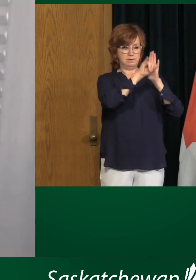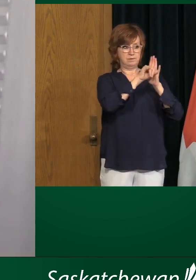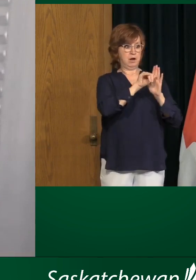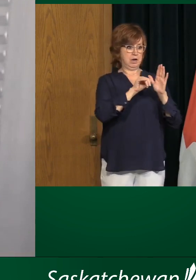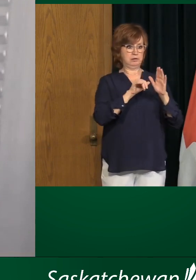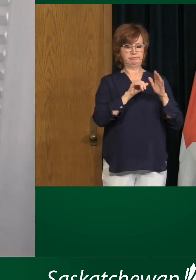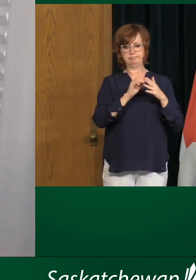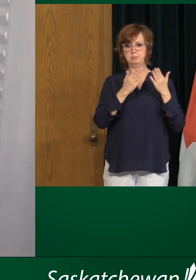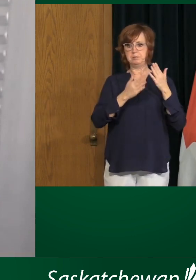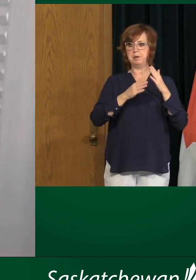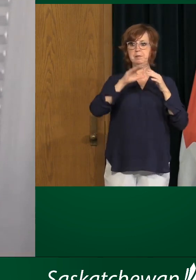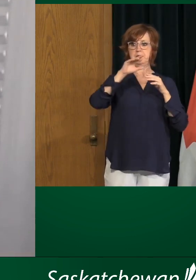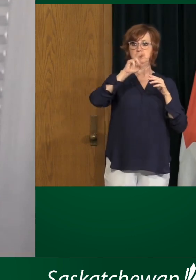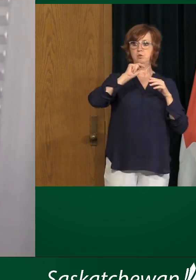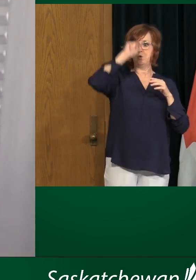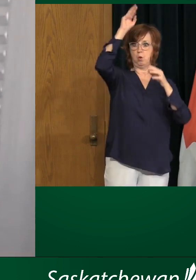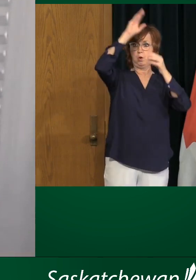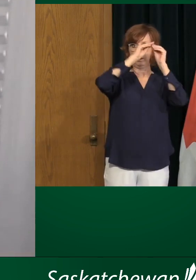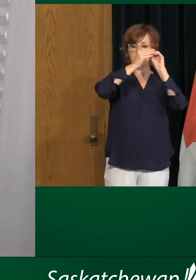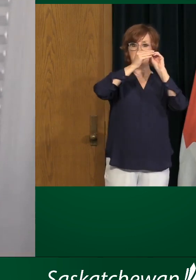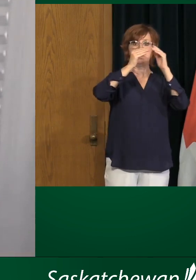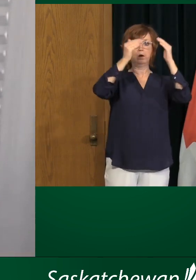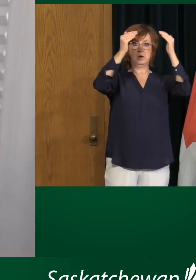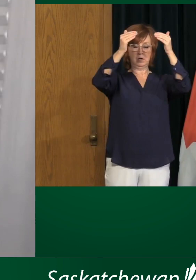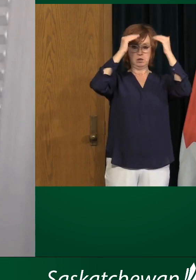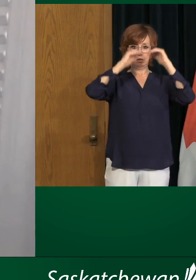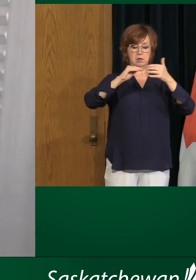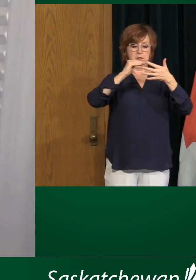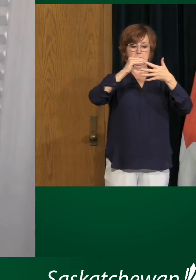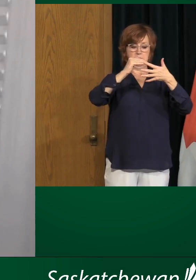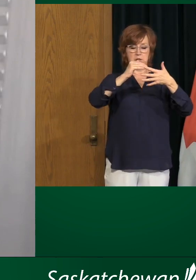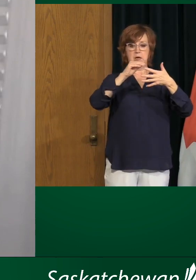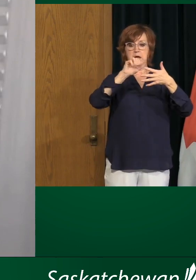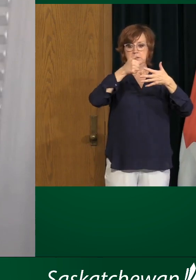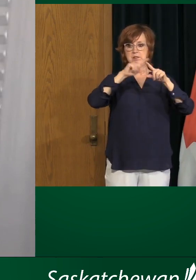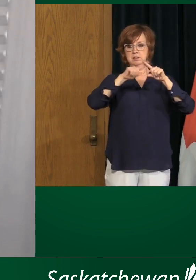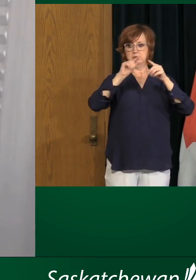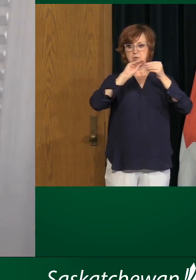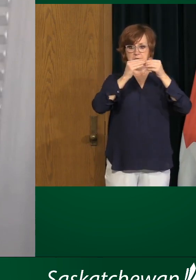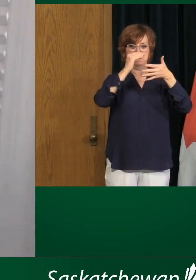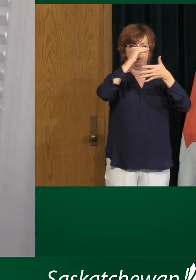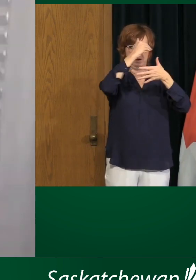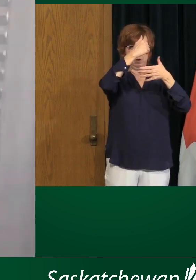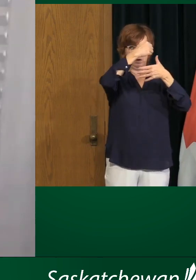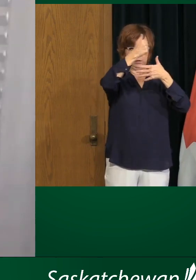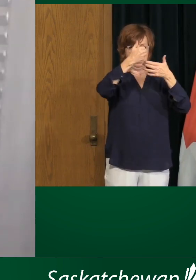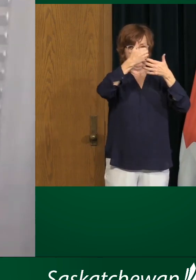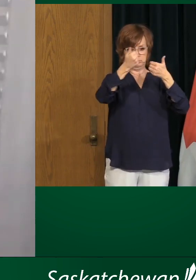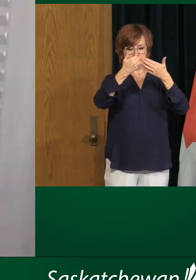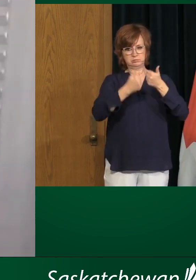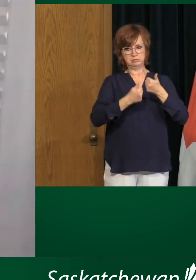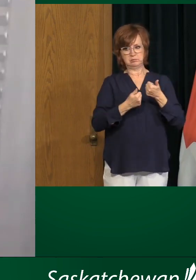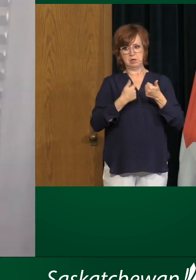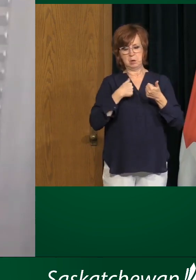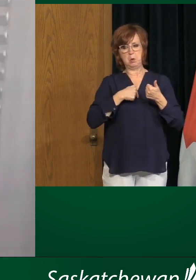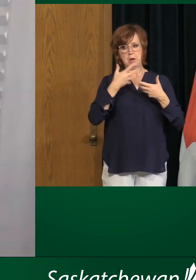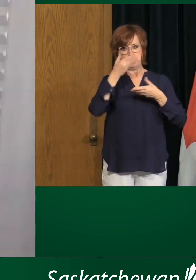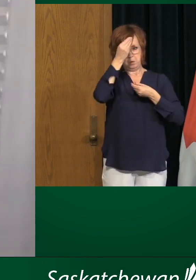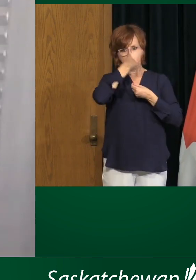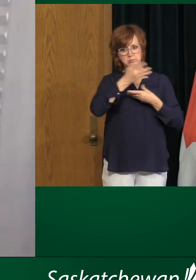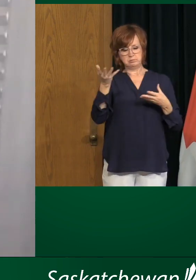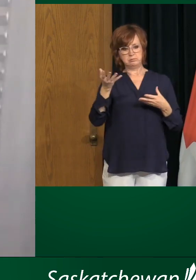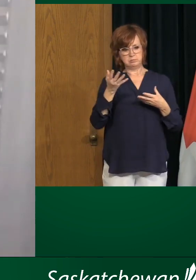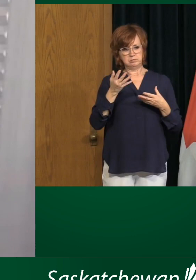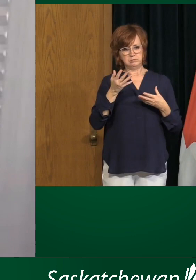that out relatively soon with kind of a larger category, so different areas, and then hoping